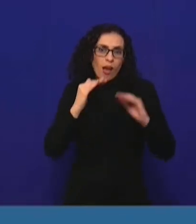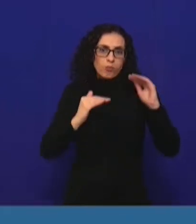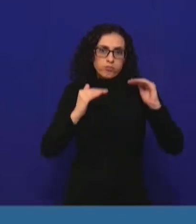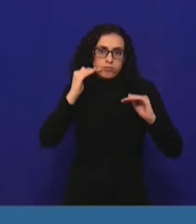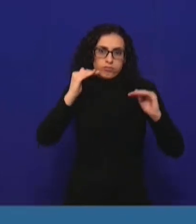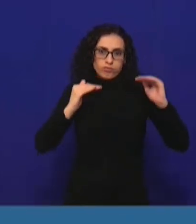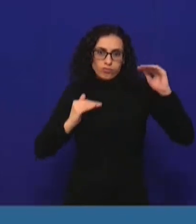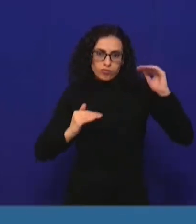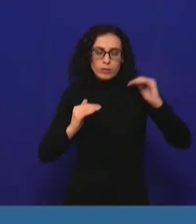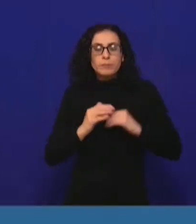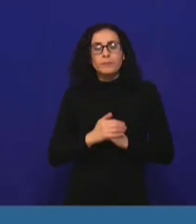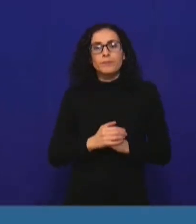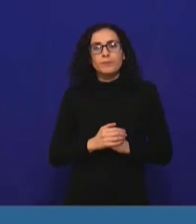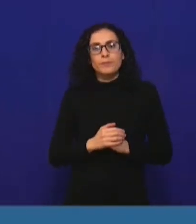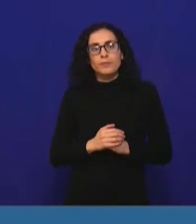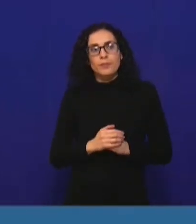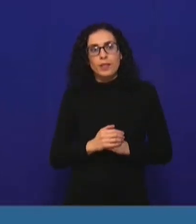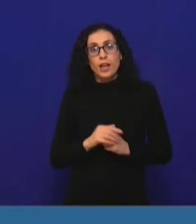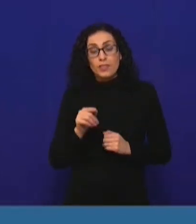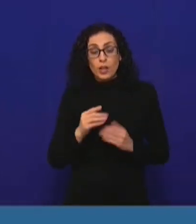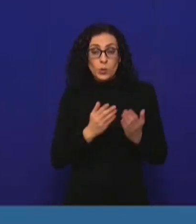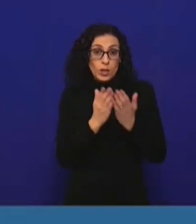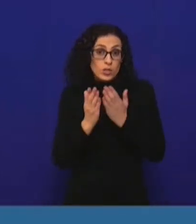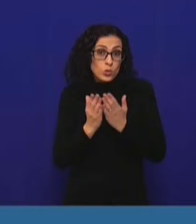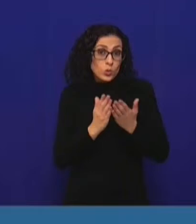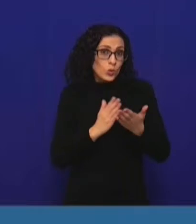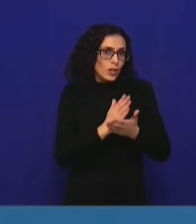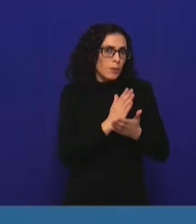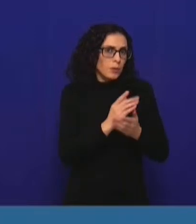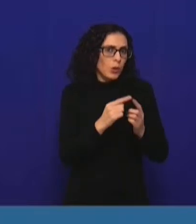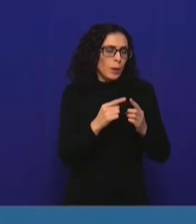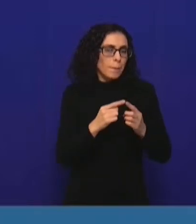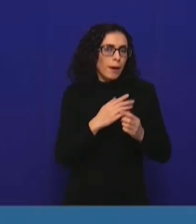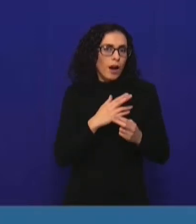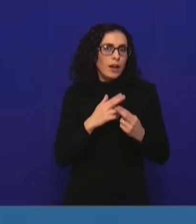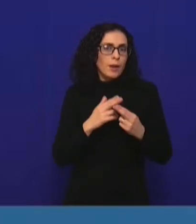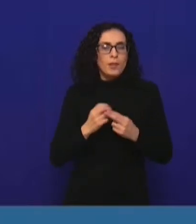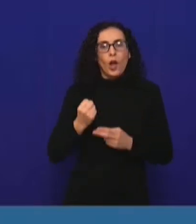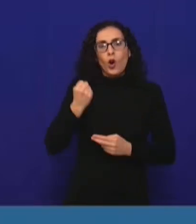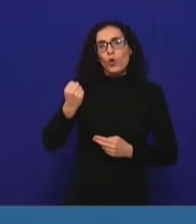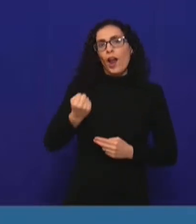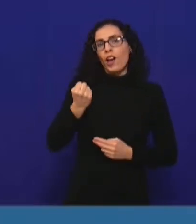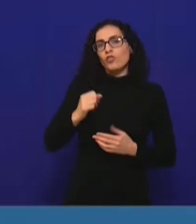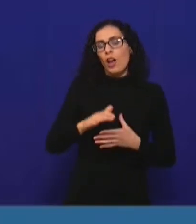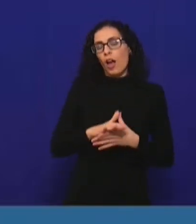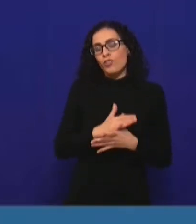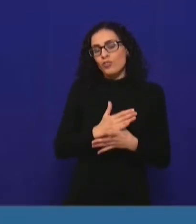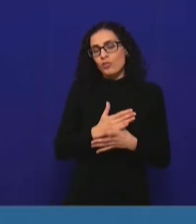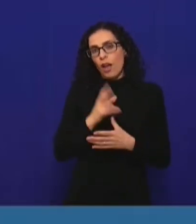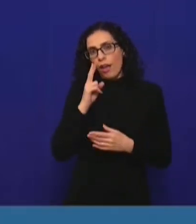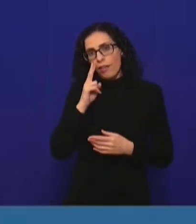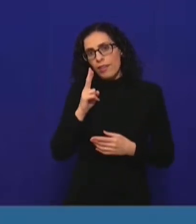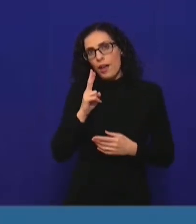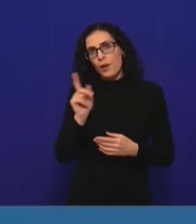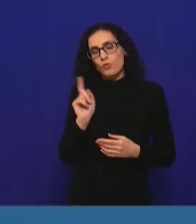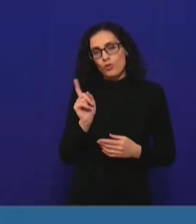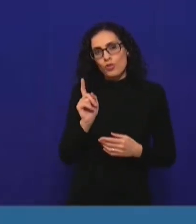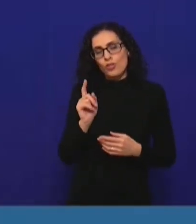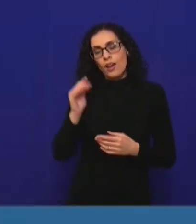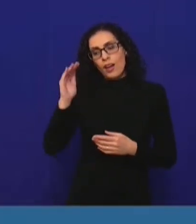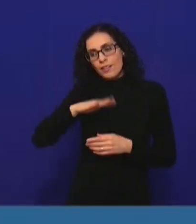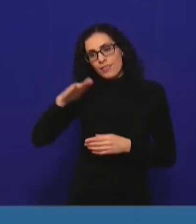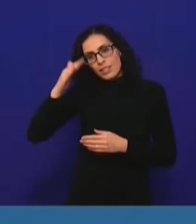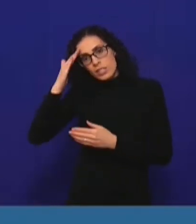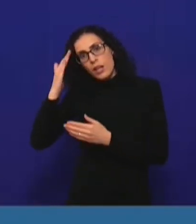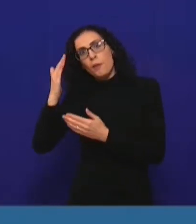qegħdin jitlu l-isptar. Dak huwa preliminari, però huwa inkoraġġanti ħafna għaliex tibda tara li jkollok nies li diġà jkunu qegħdin protetti,